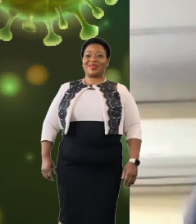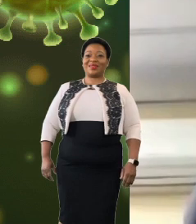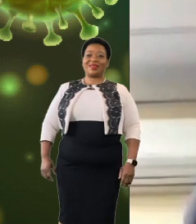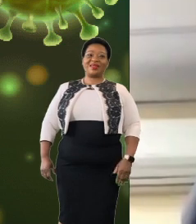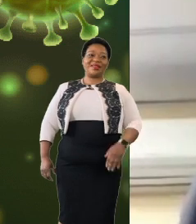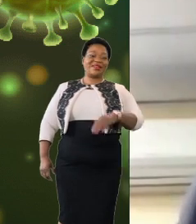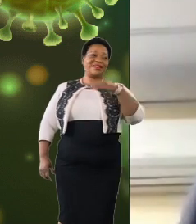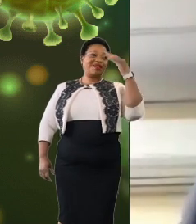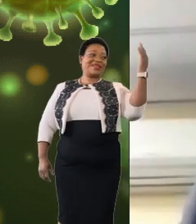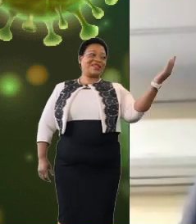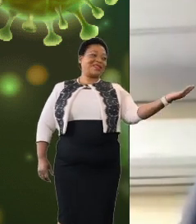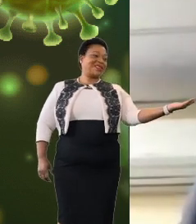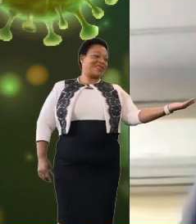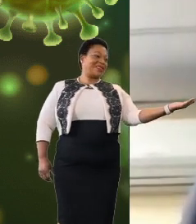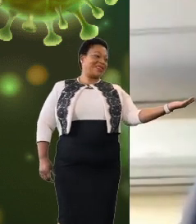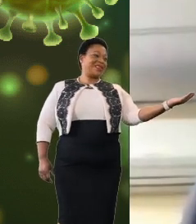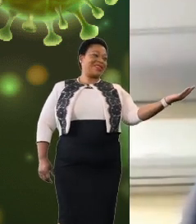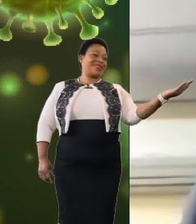concern is